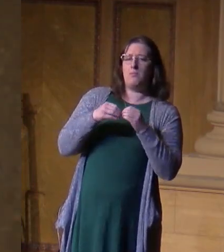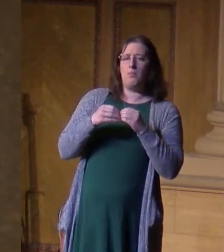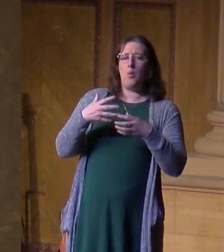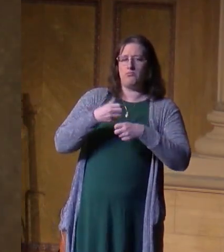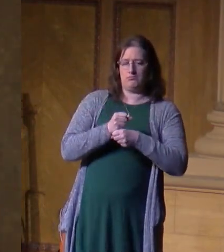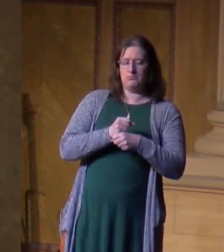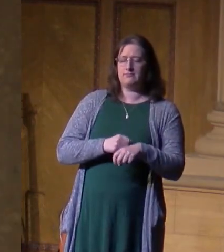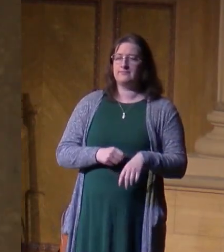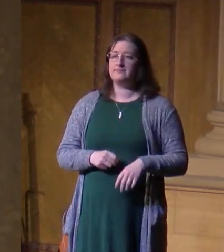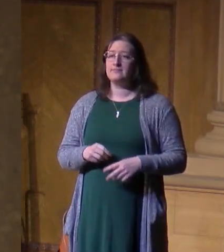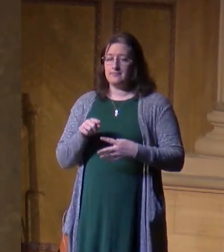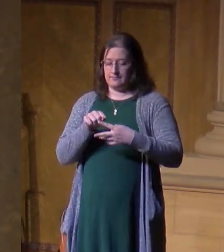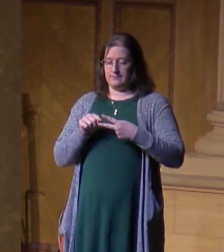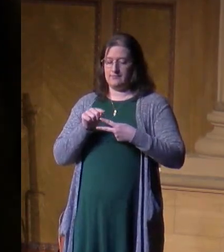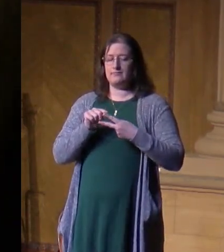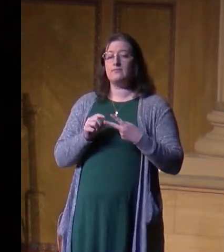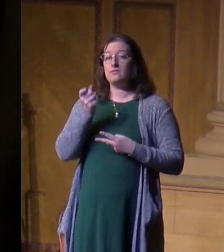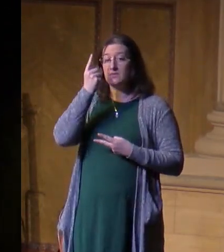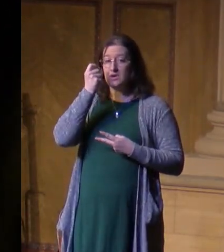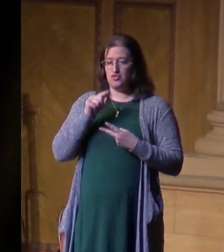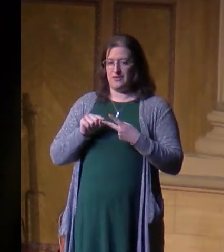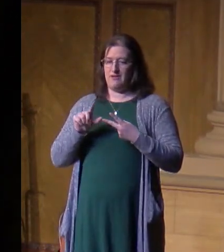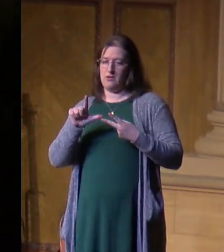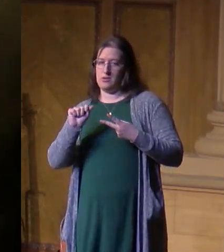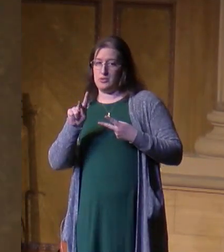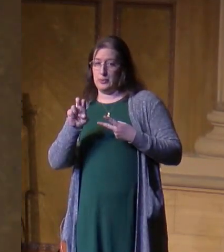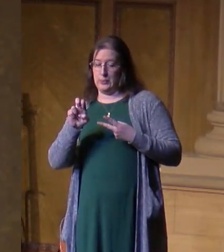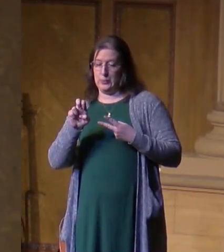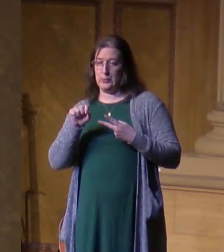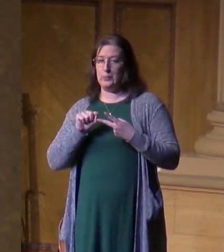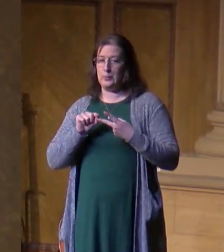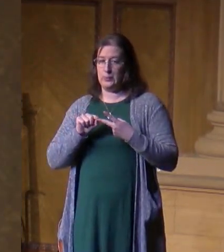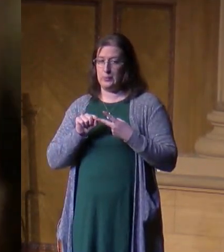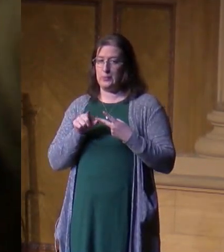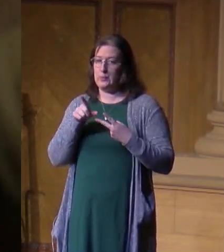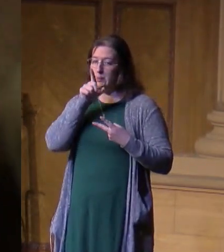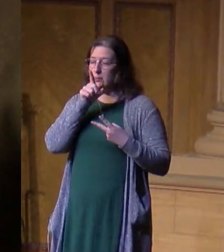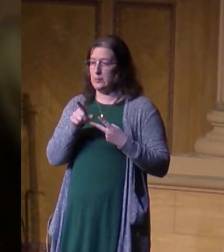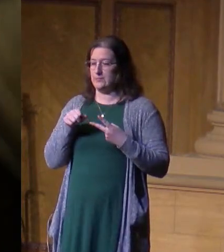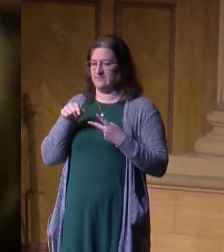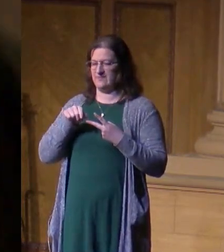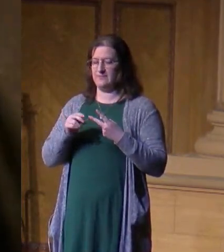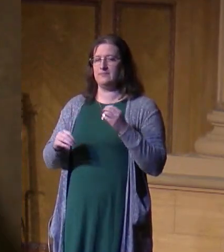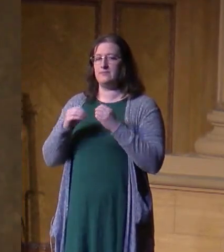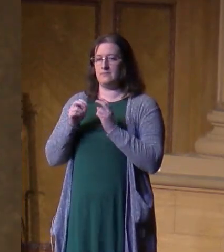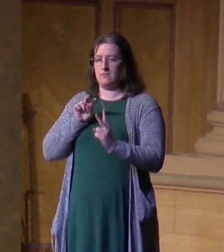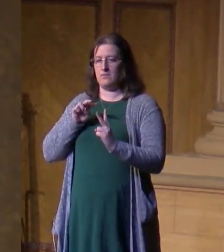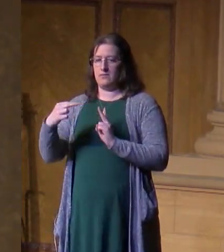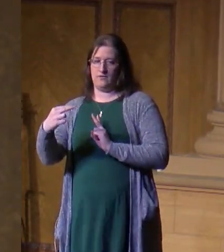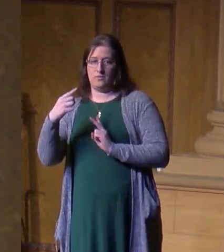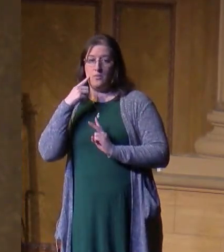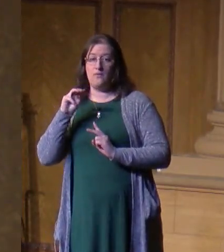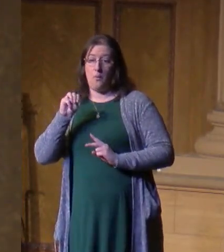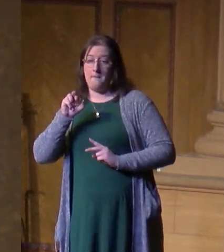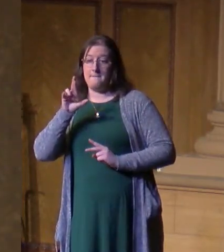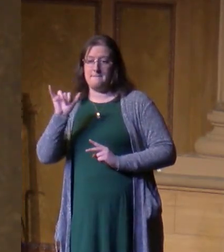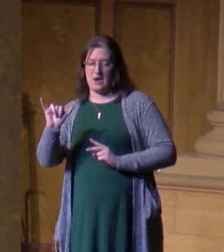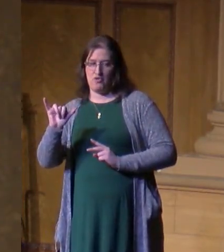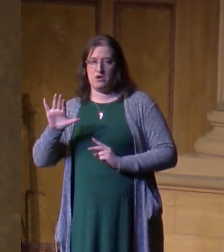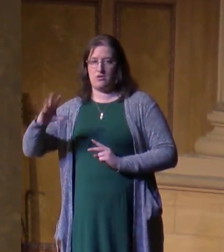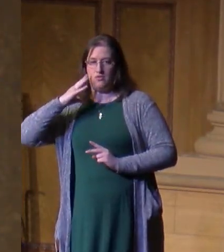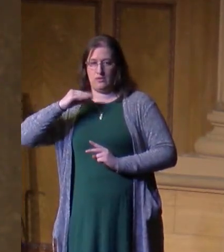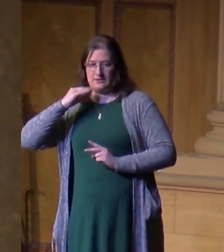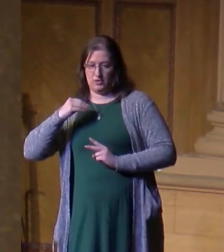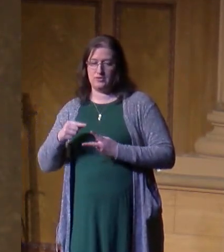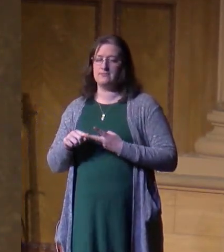difference of the two accounts is that the account of Luke is really given more from the viewpoint of Mary, while the